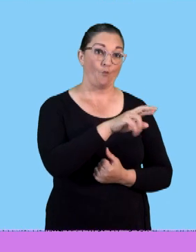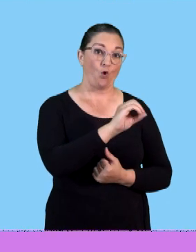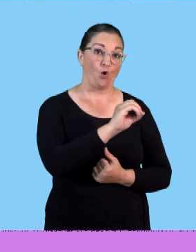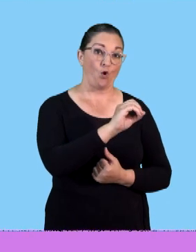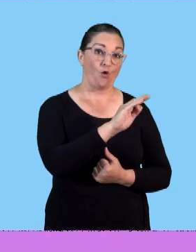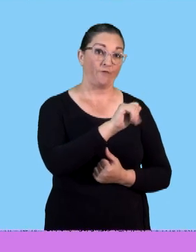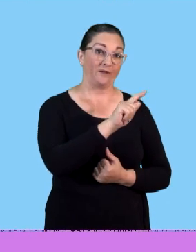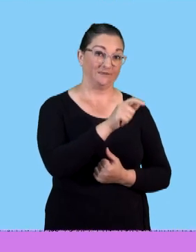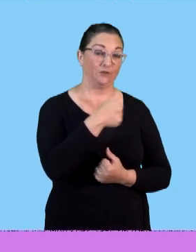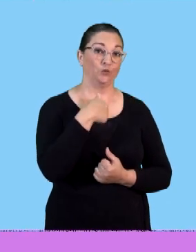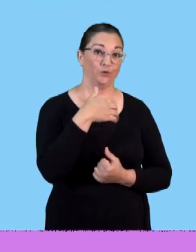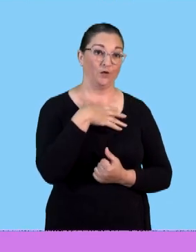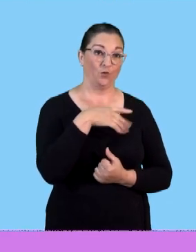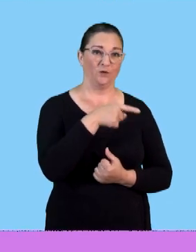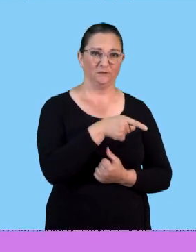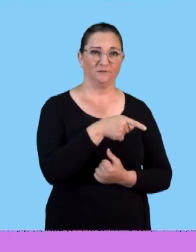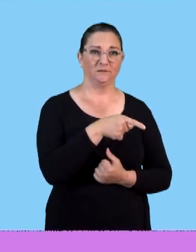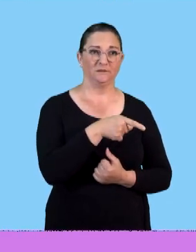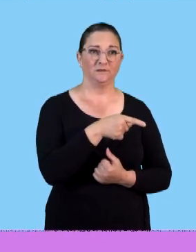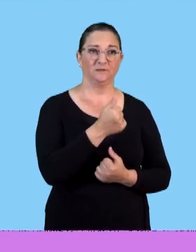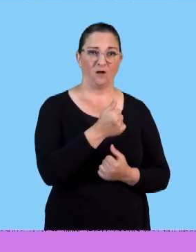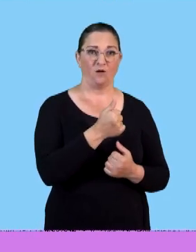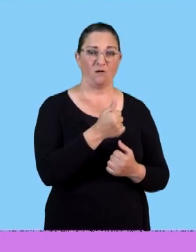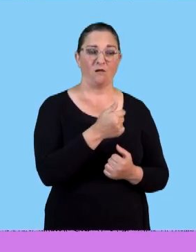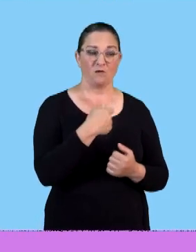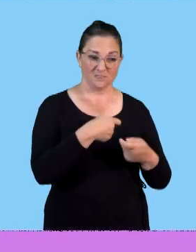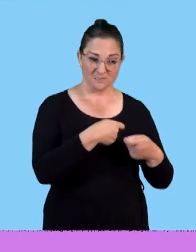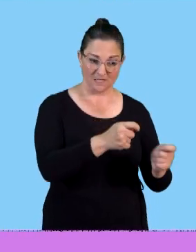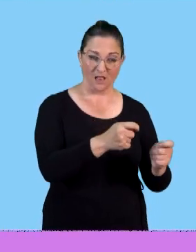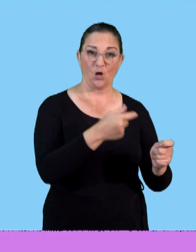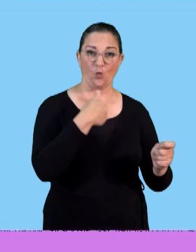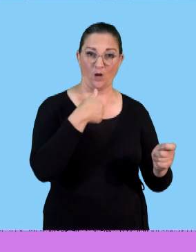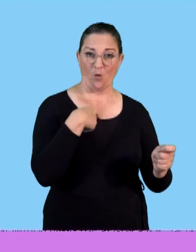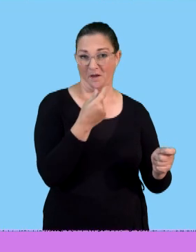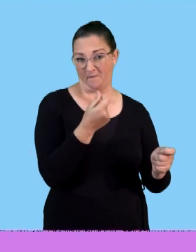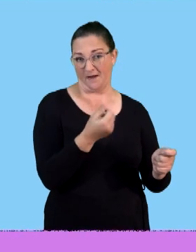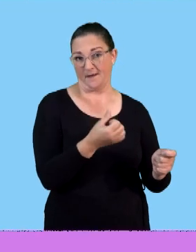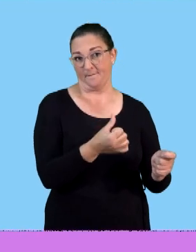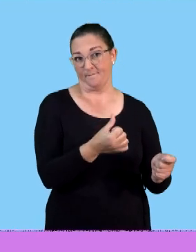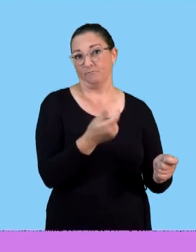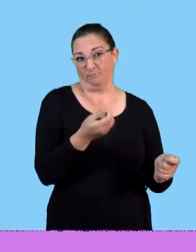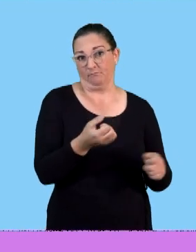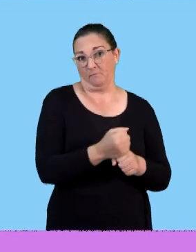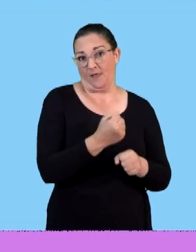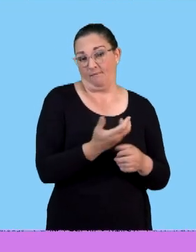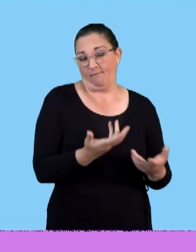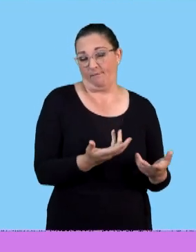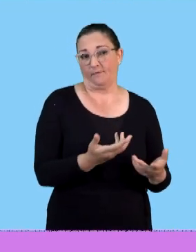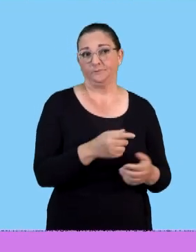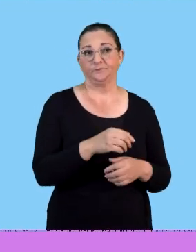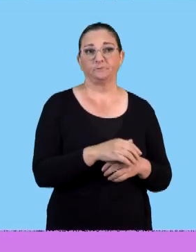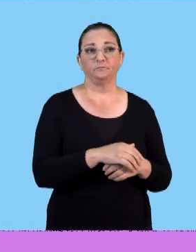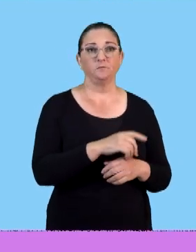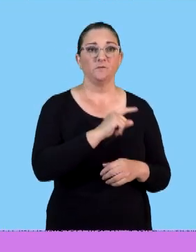profit. Remember, what is our ultimate aim is to determine the selling price. If the tank was later sold at a profit